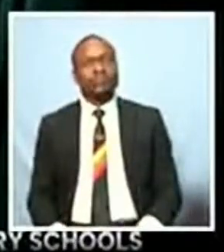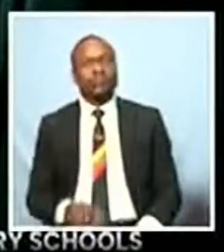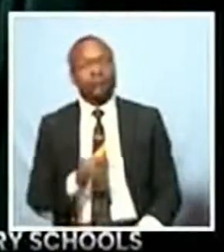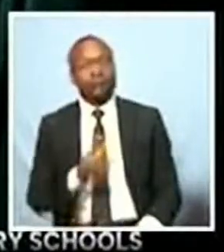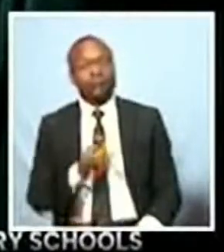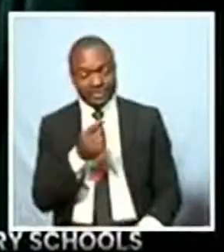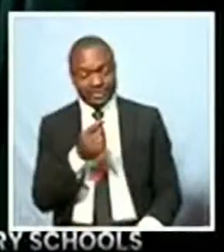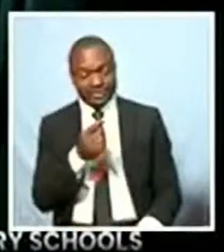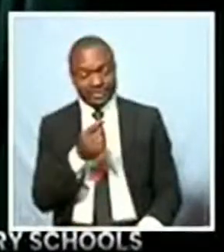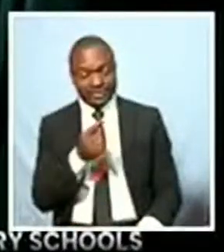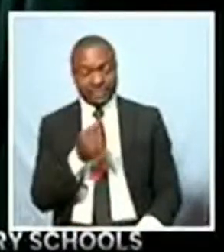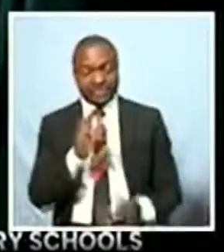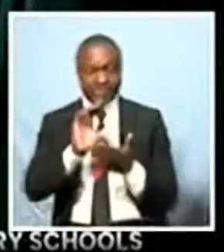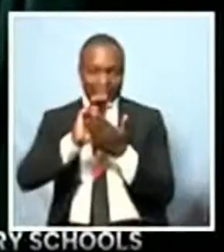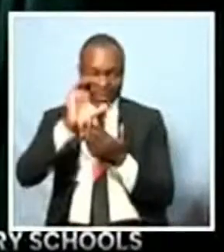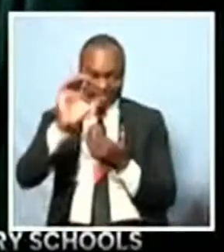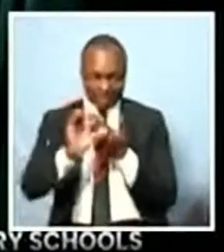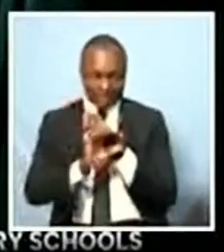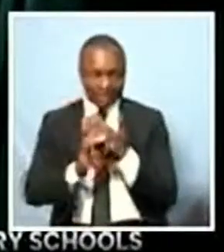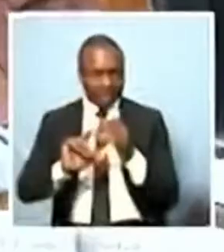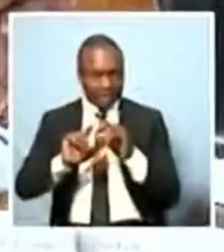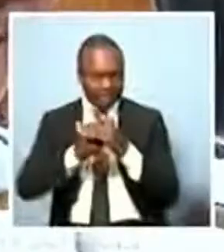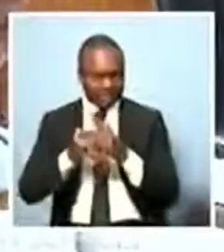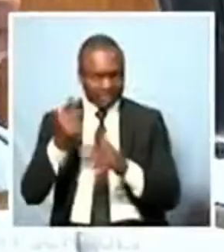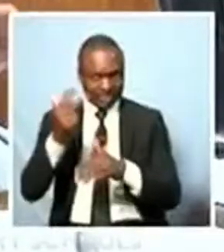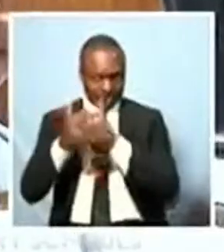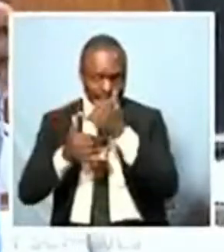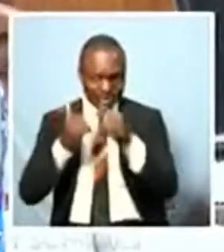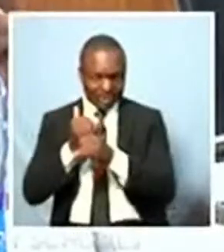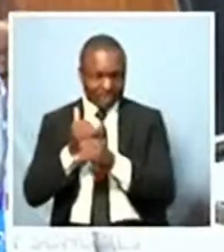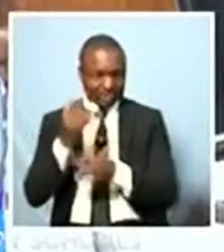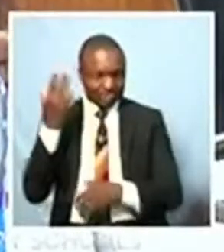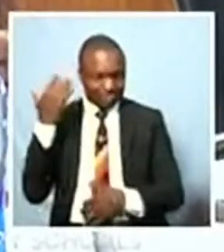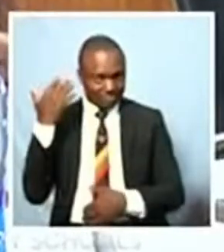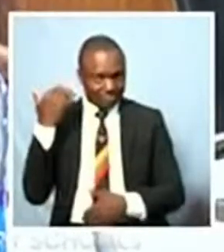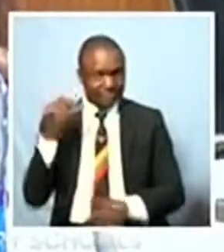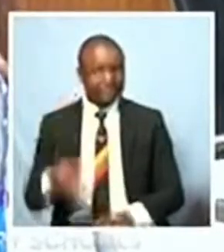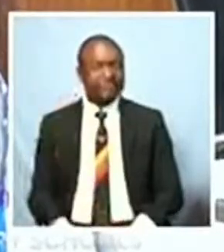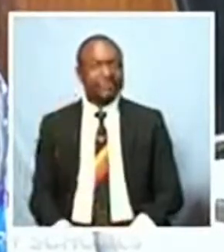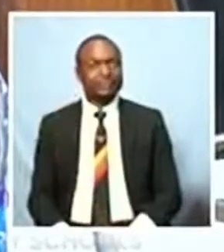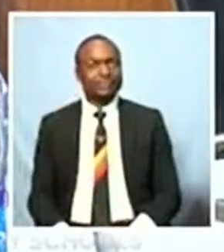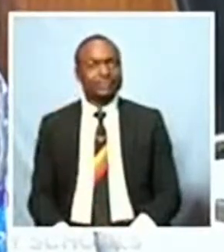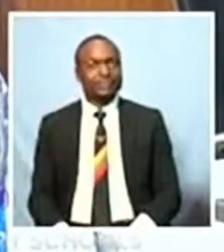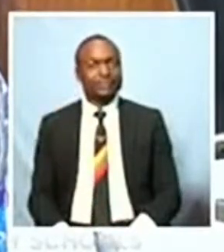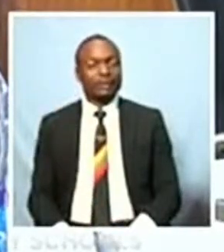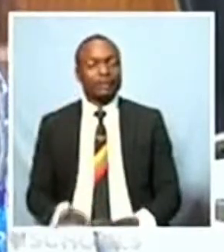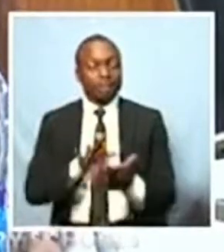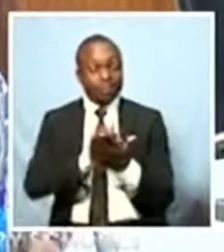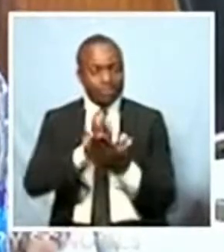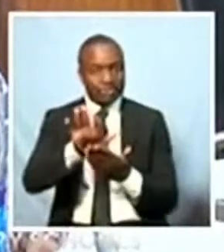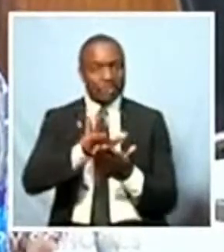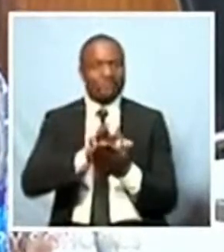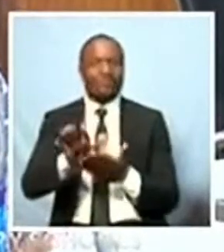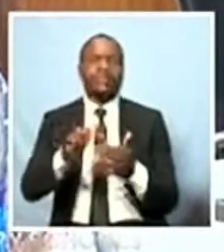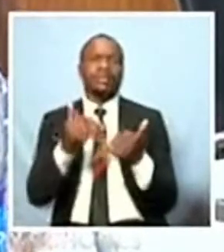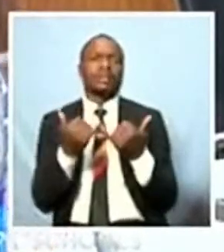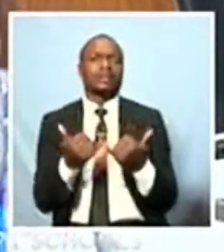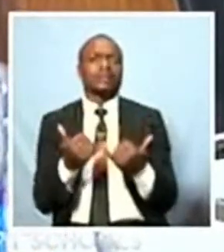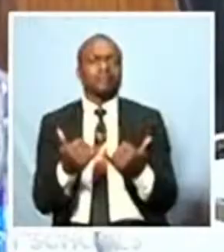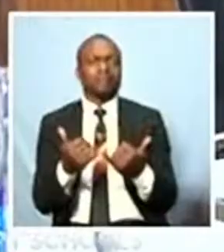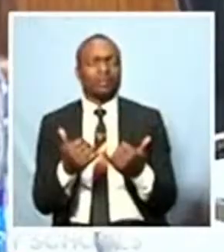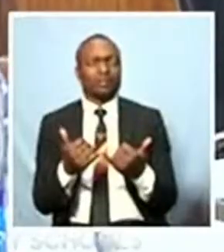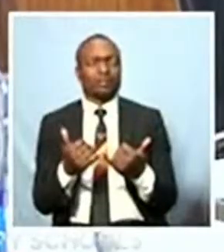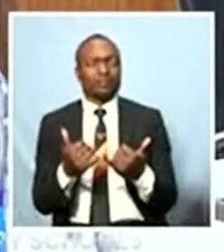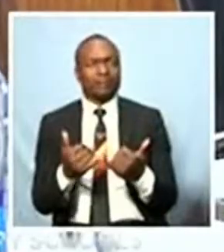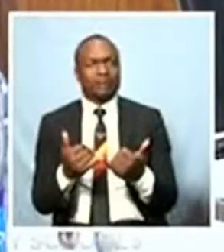mentioned to say curriculum started 3 years ago, and then the printing are done now. But when